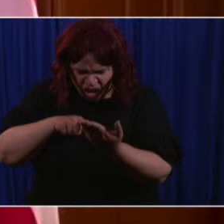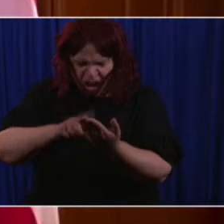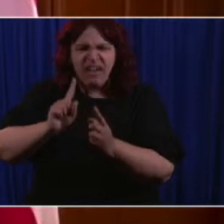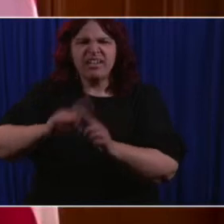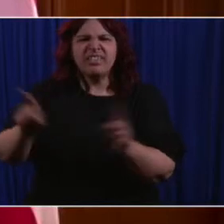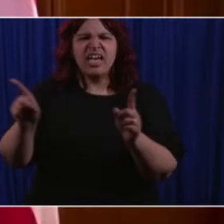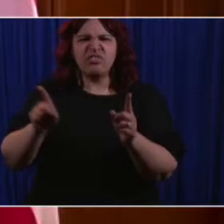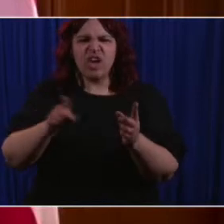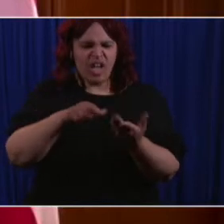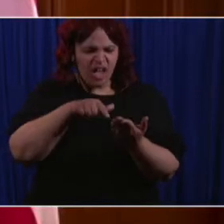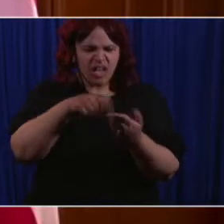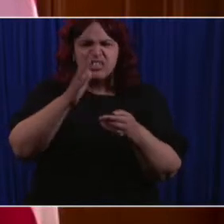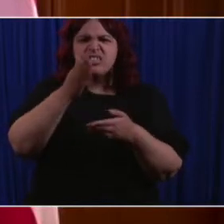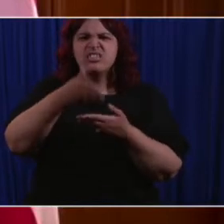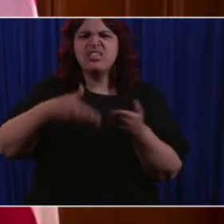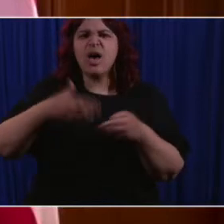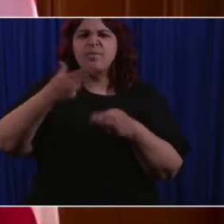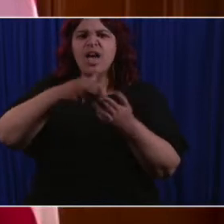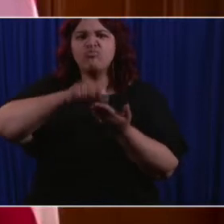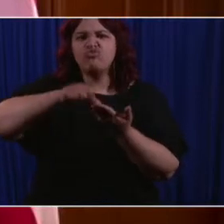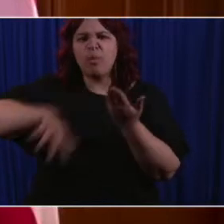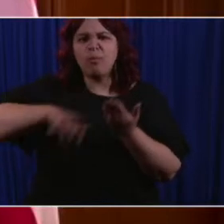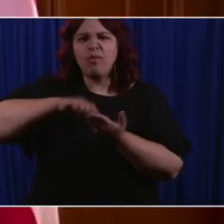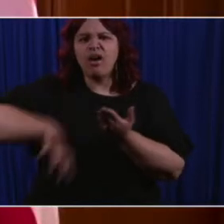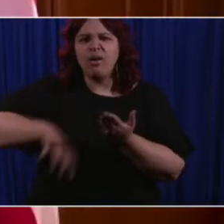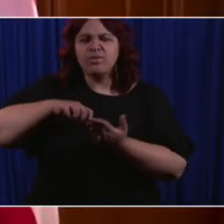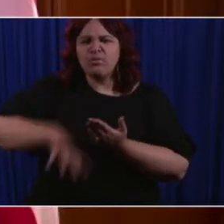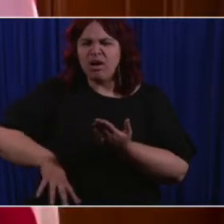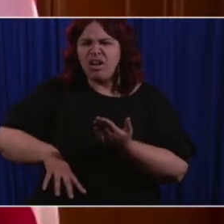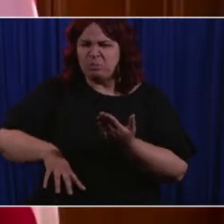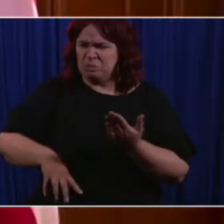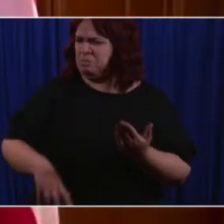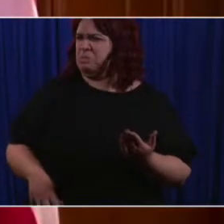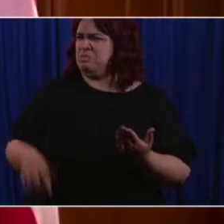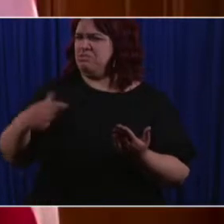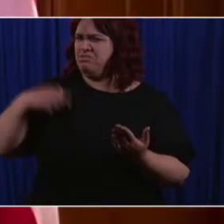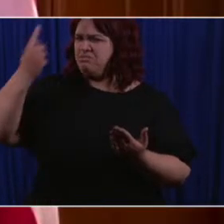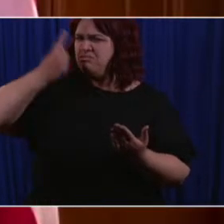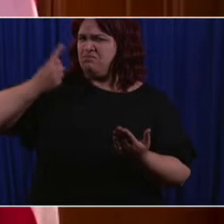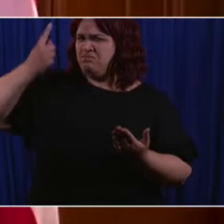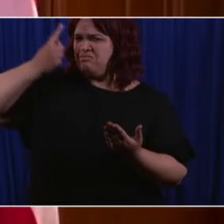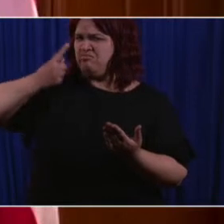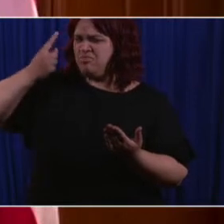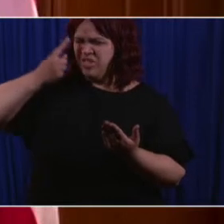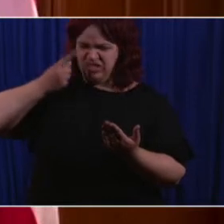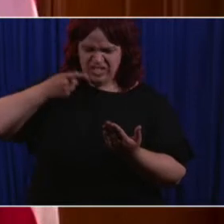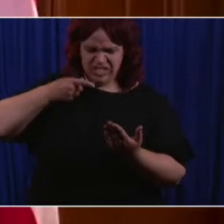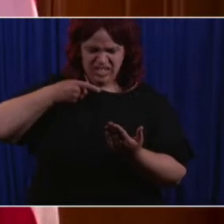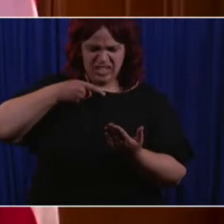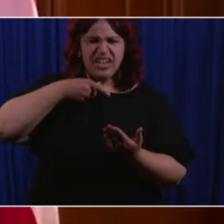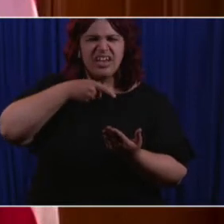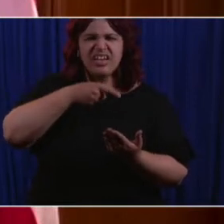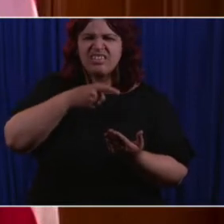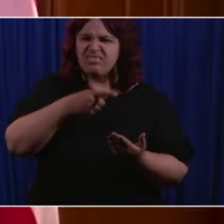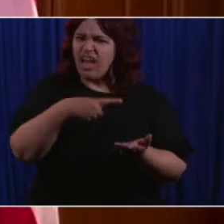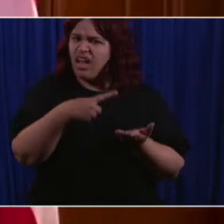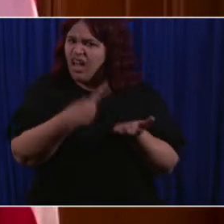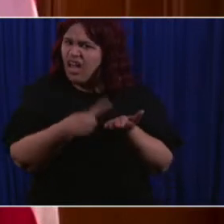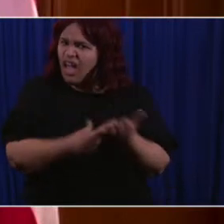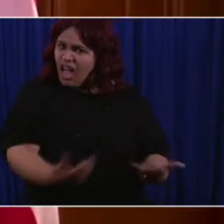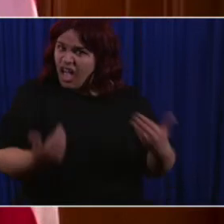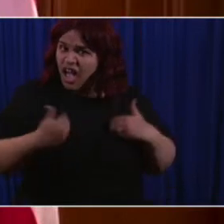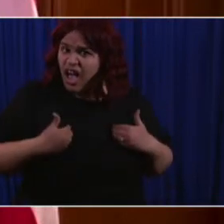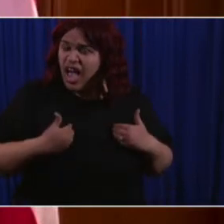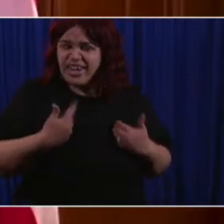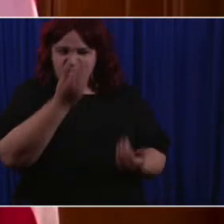just wonder, has the state discussed the townships and distributing these recovery funds to them if they are in fact left